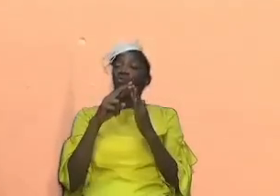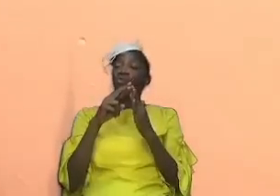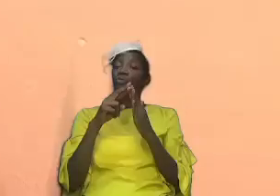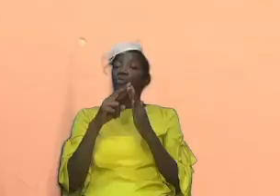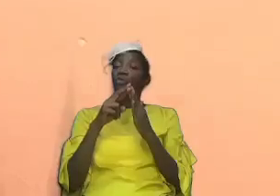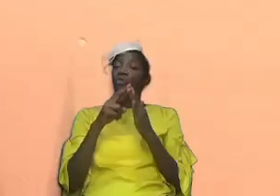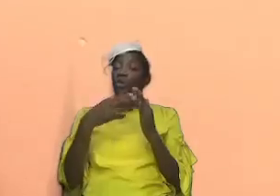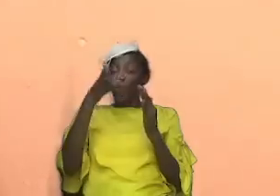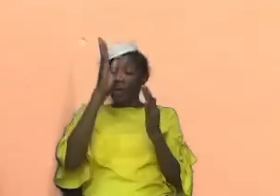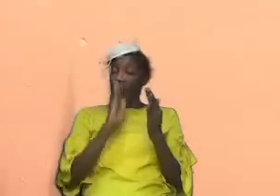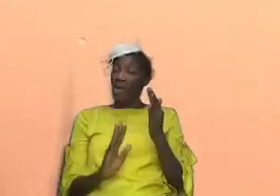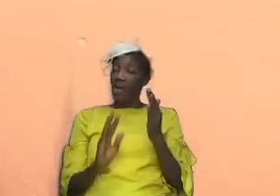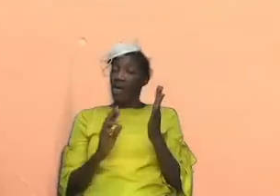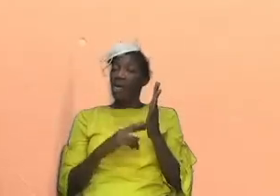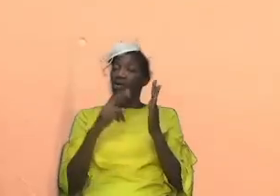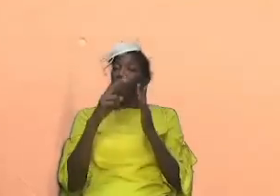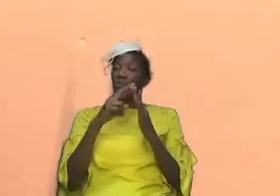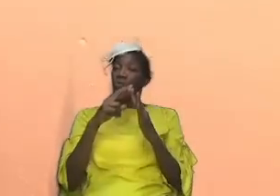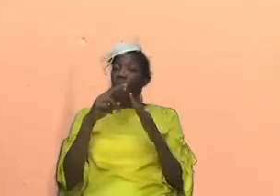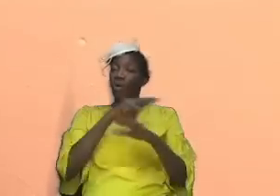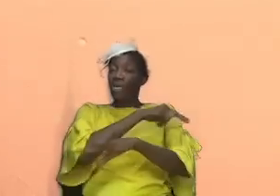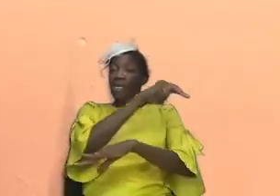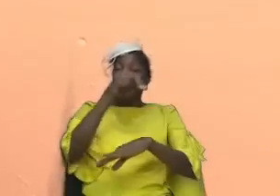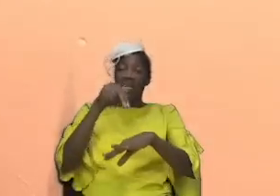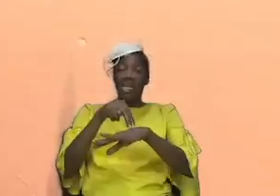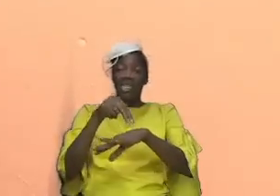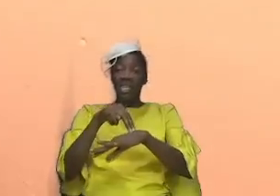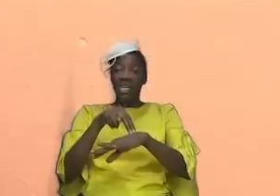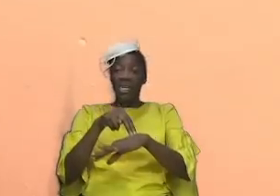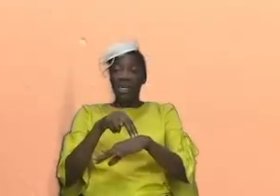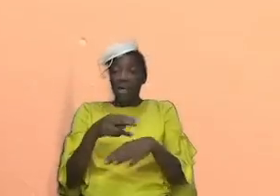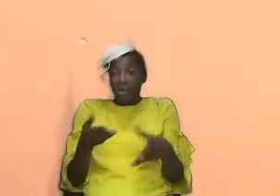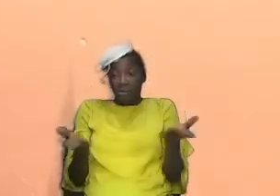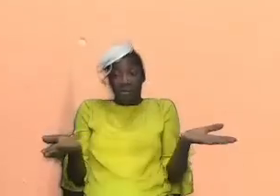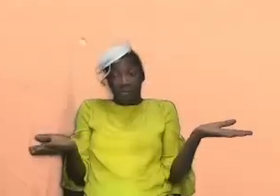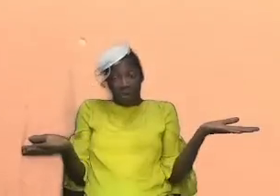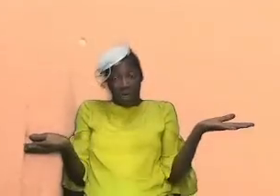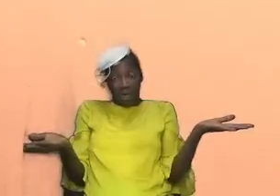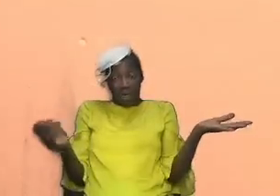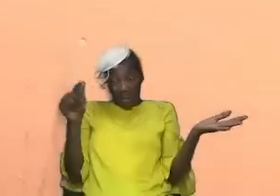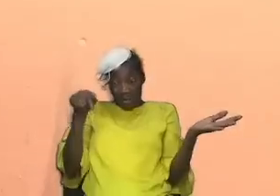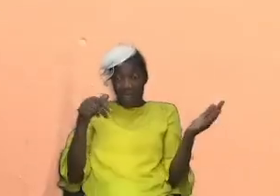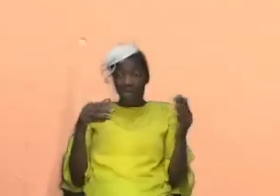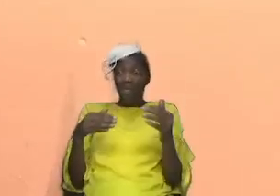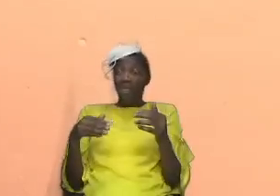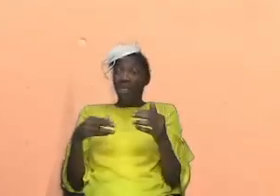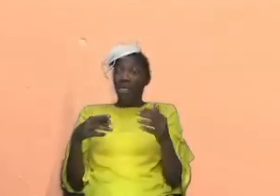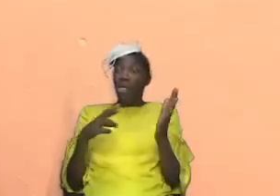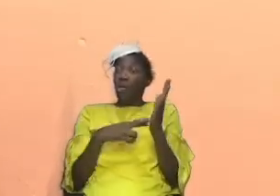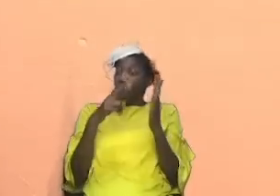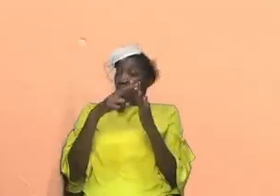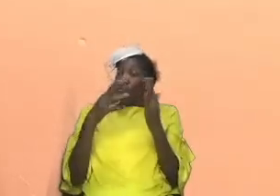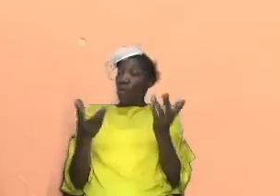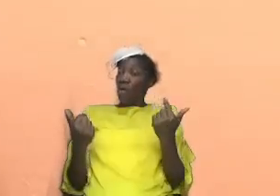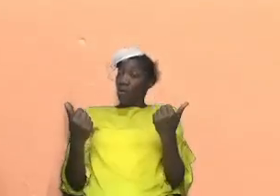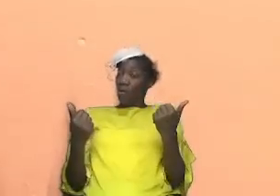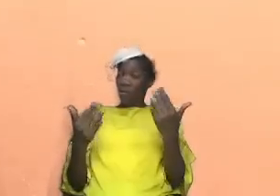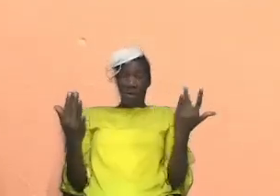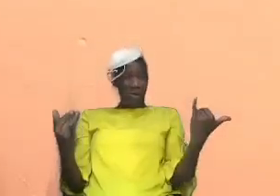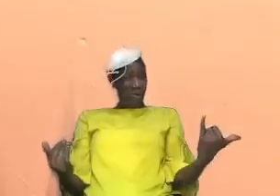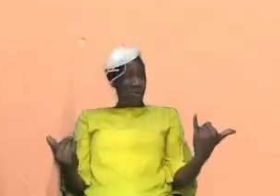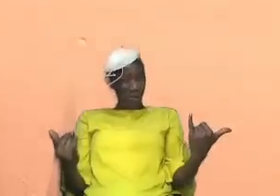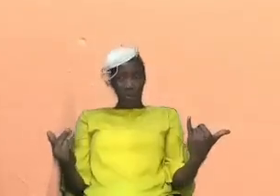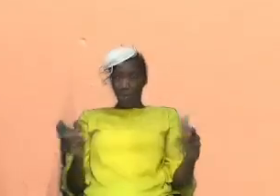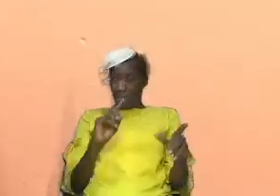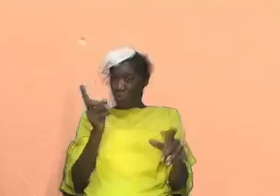rule the nations. From whence will this rulership come? How will we and